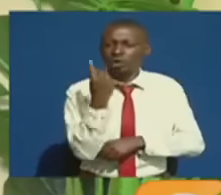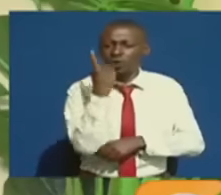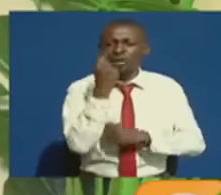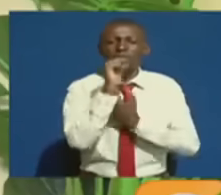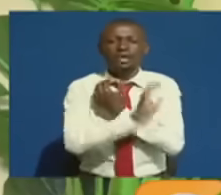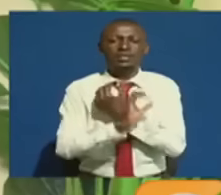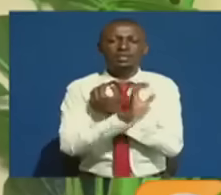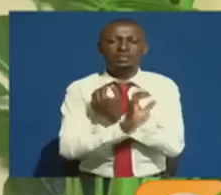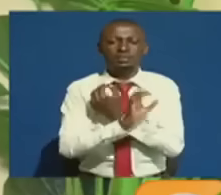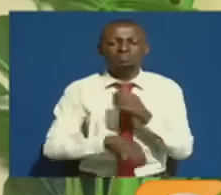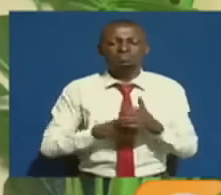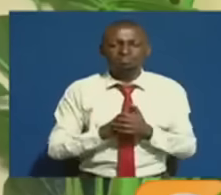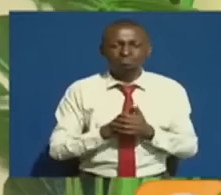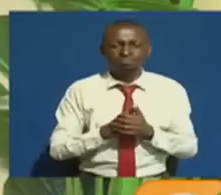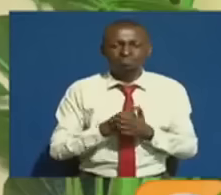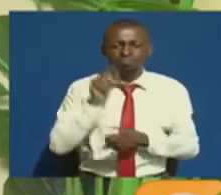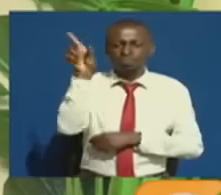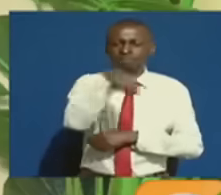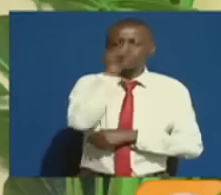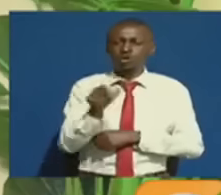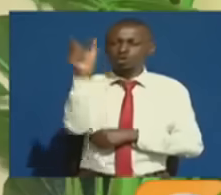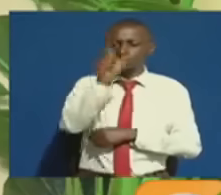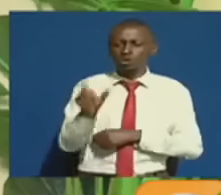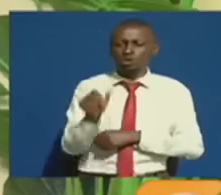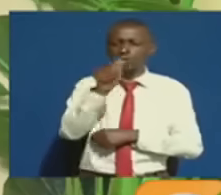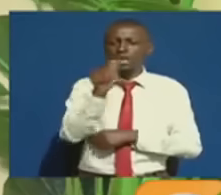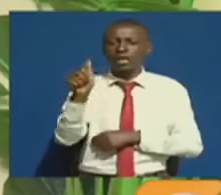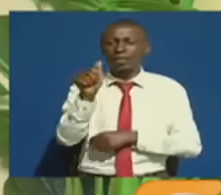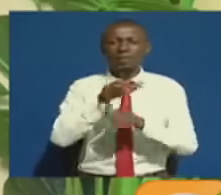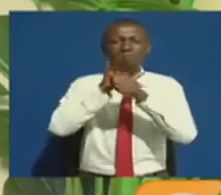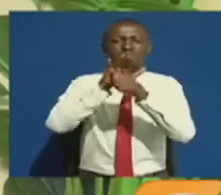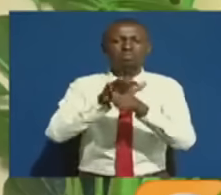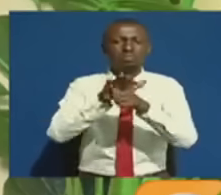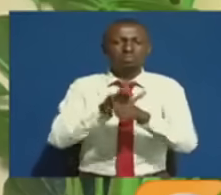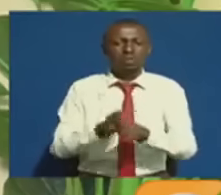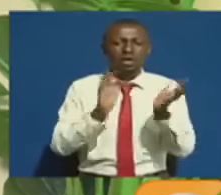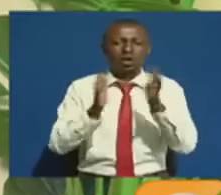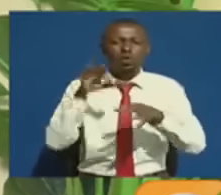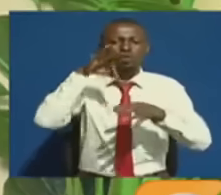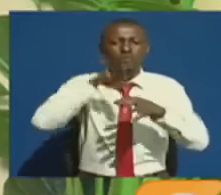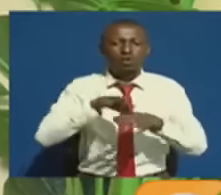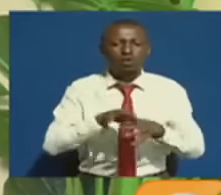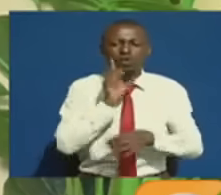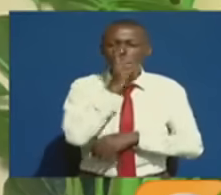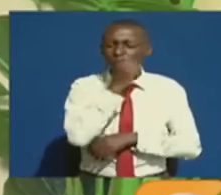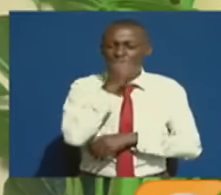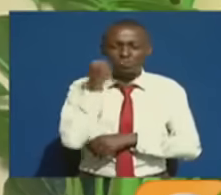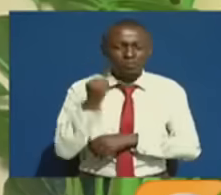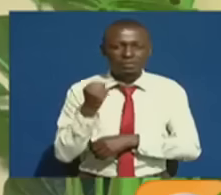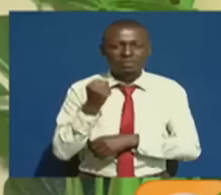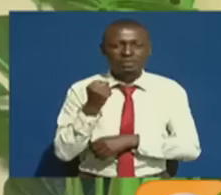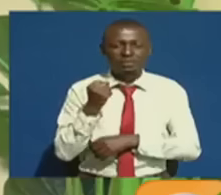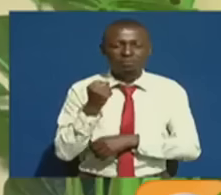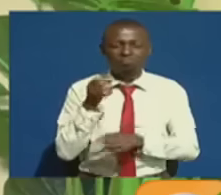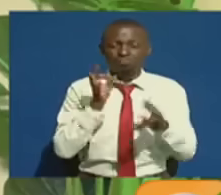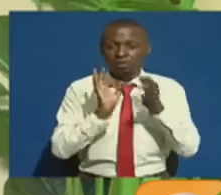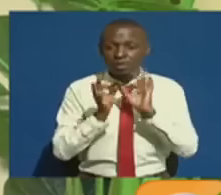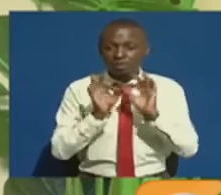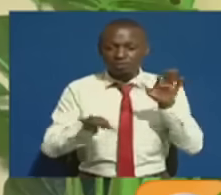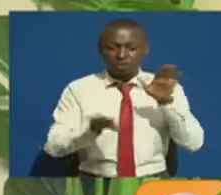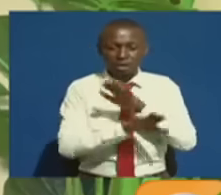country. It is wrong to undermine a region based on how they voted, especially when it comes from the